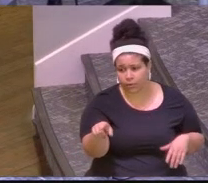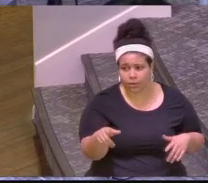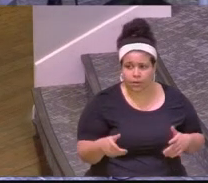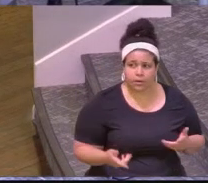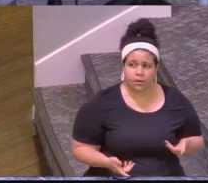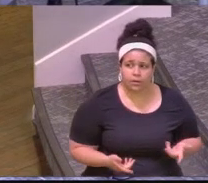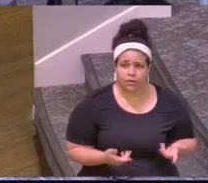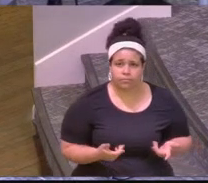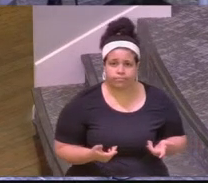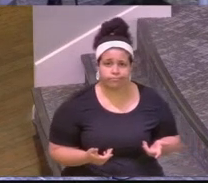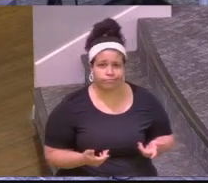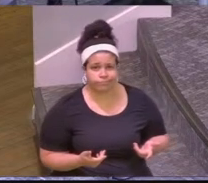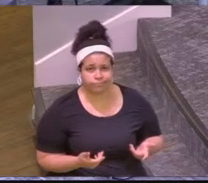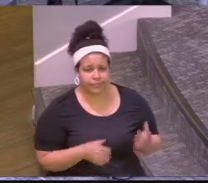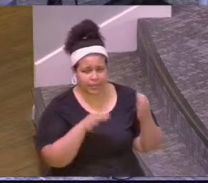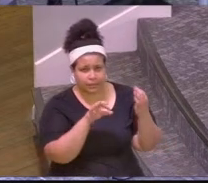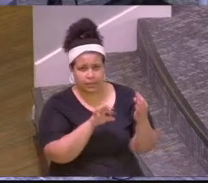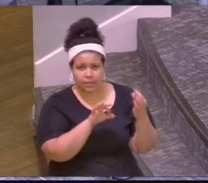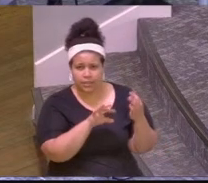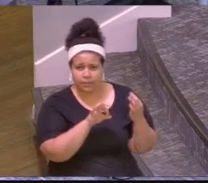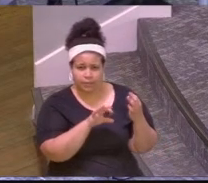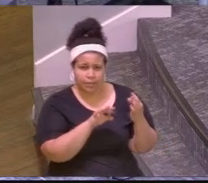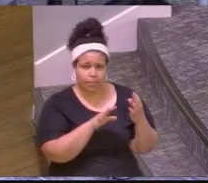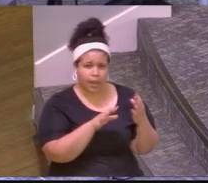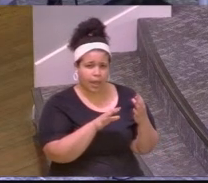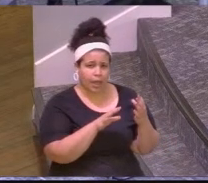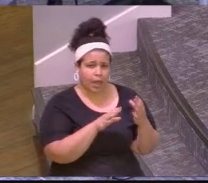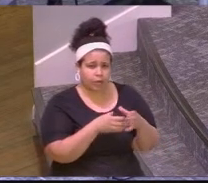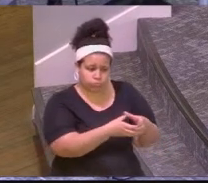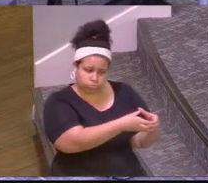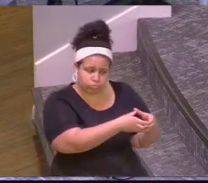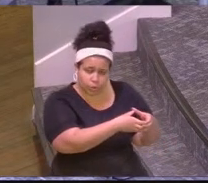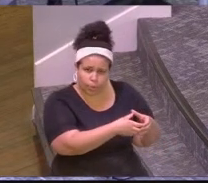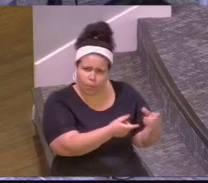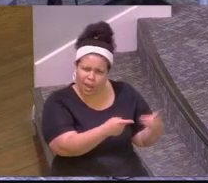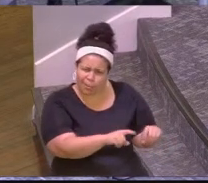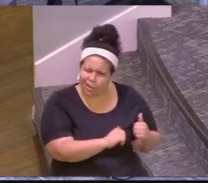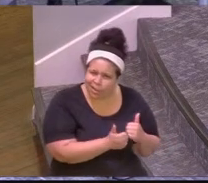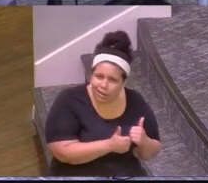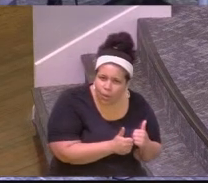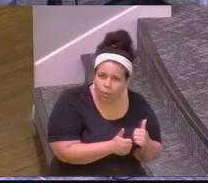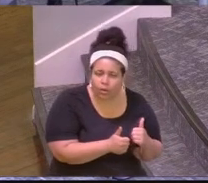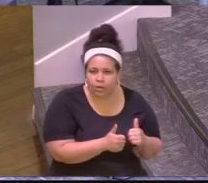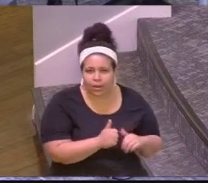how that feedback loop is going to happen. So not just how we're getting input